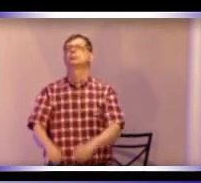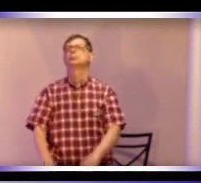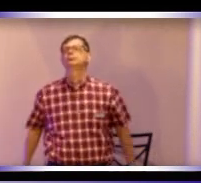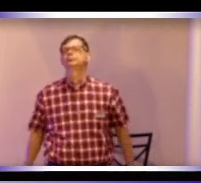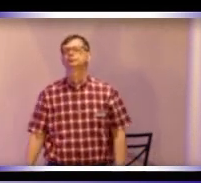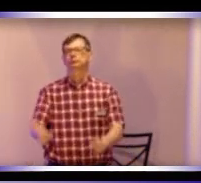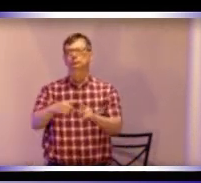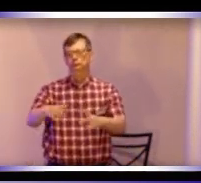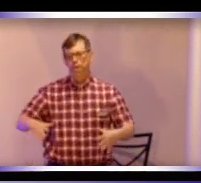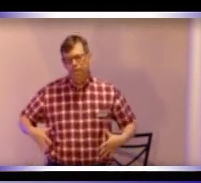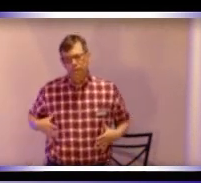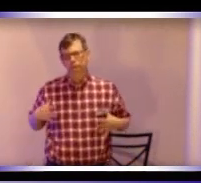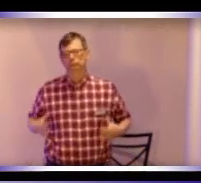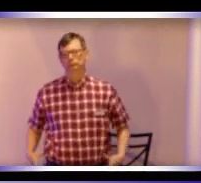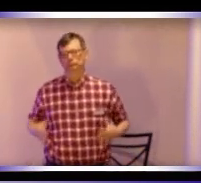to human